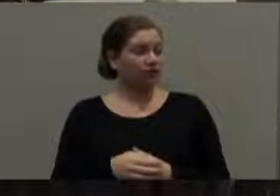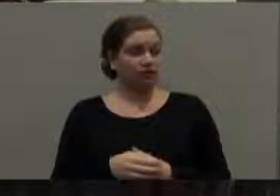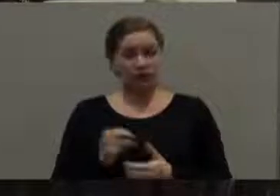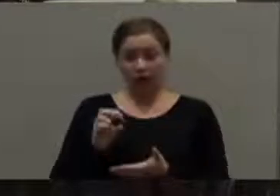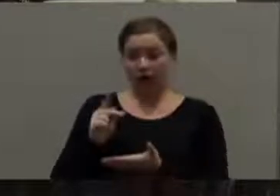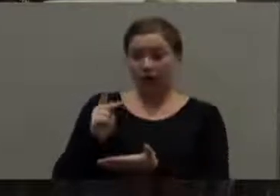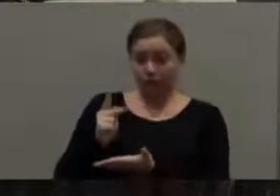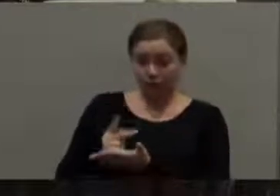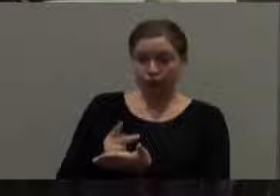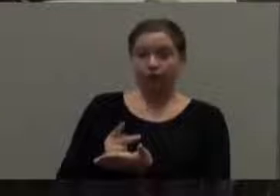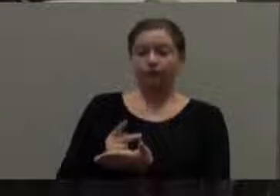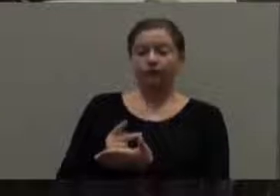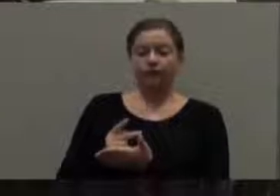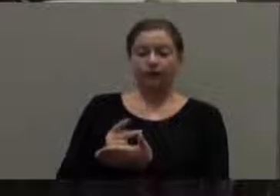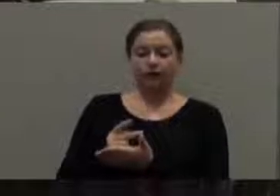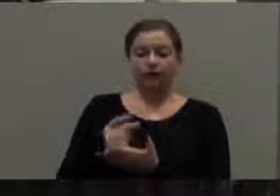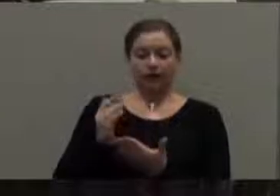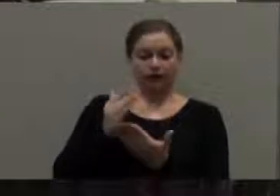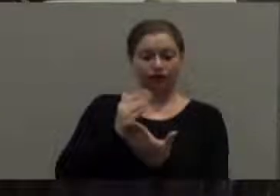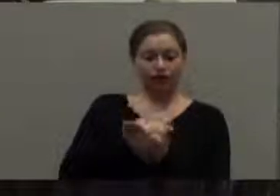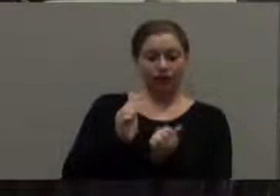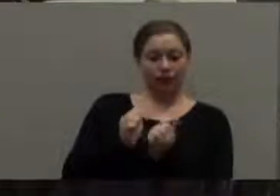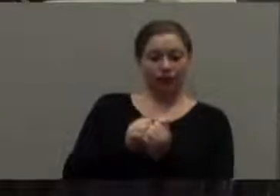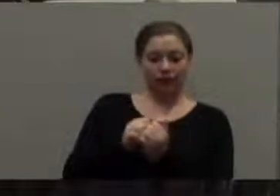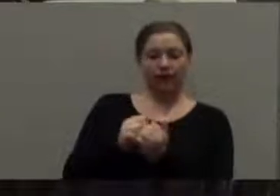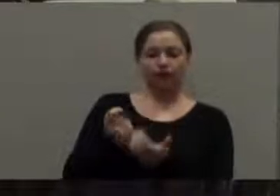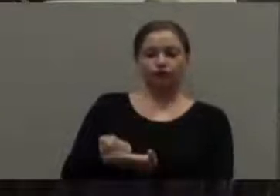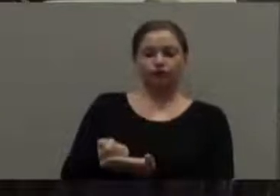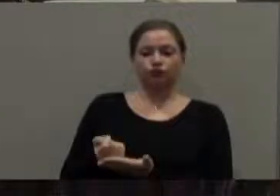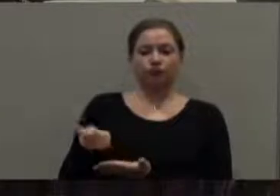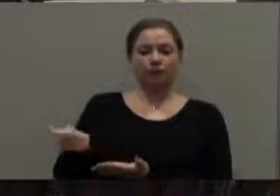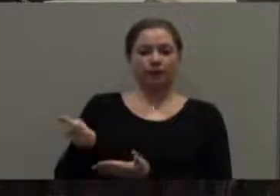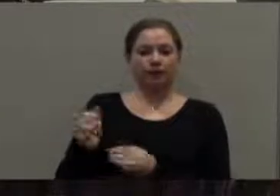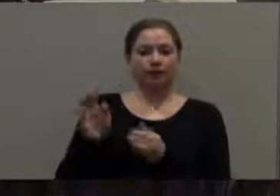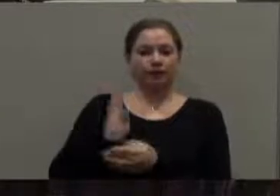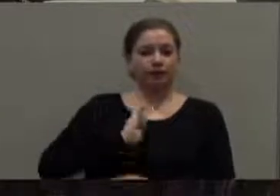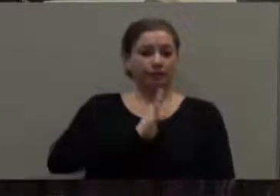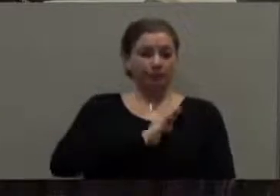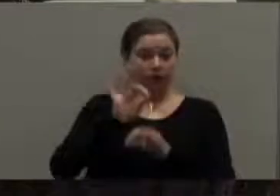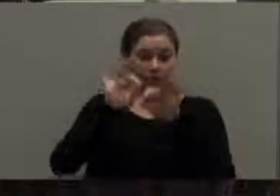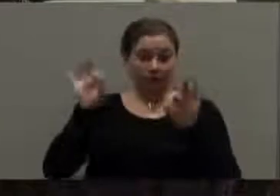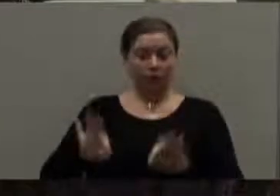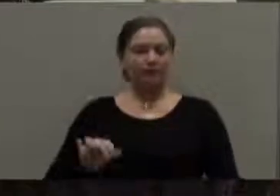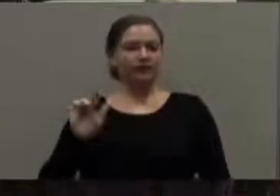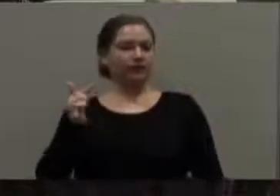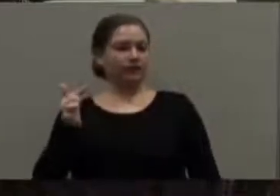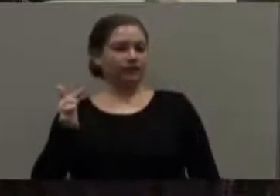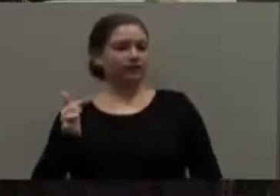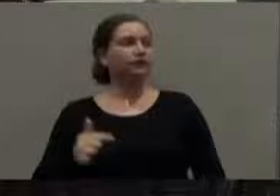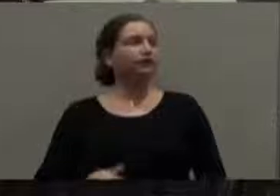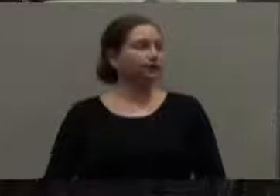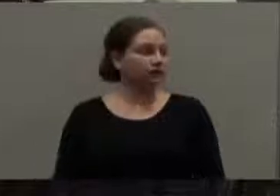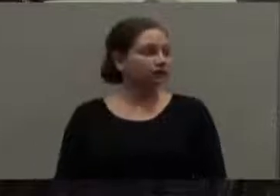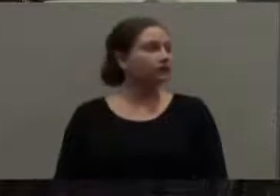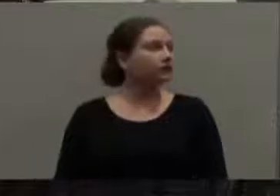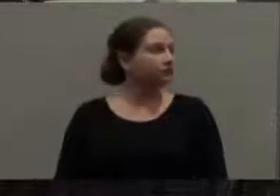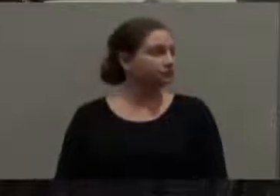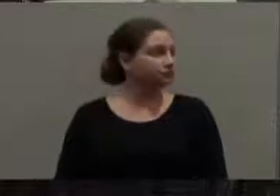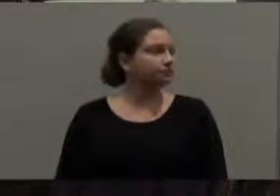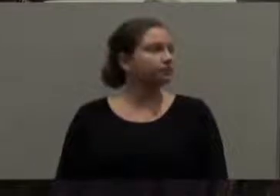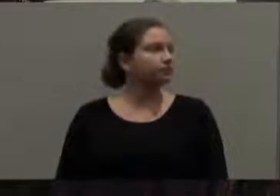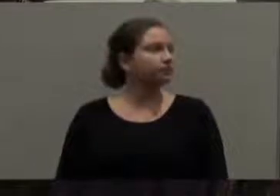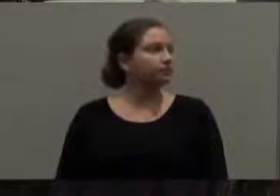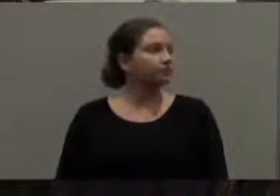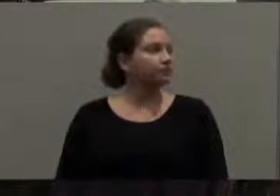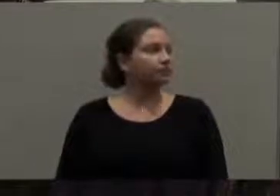the agenda with the change of dropping board form? Do we Yes, have- ma'am. Do we have, so a motion by Mr. McMillan, a second by Ms.